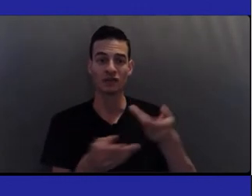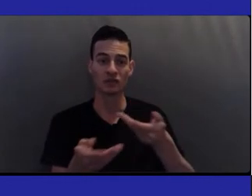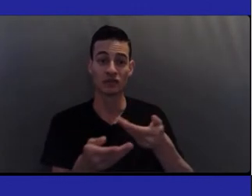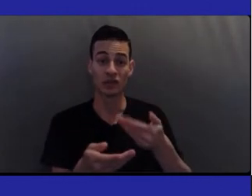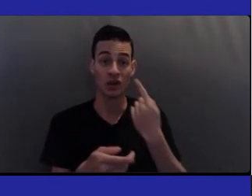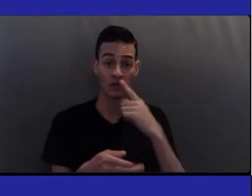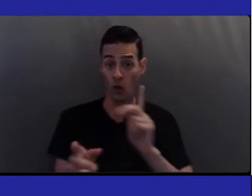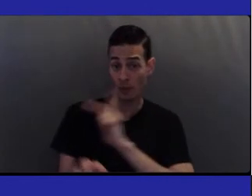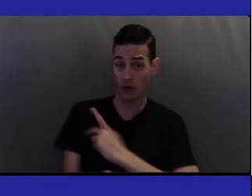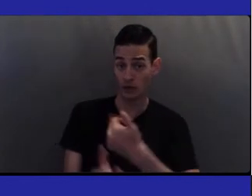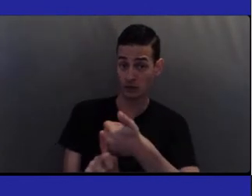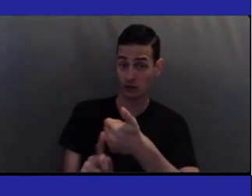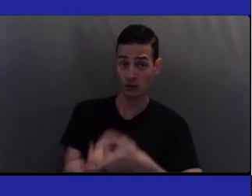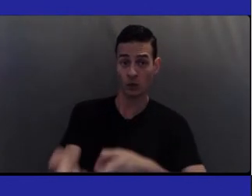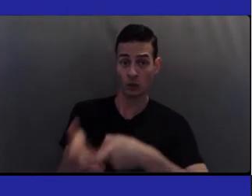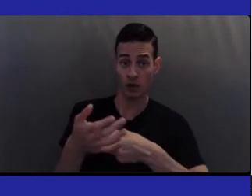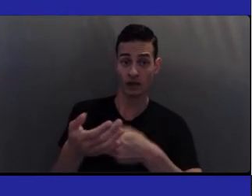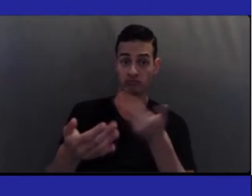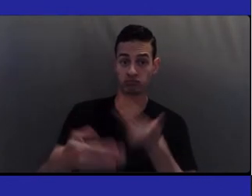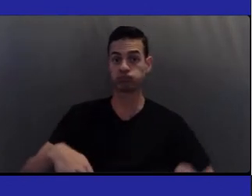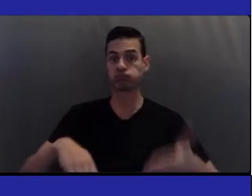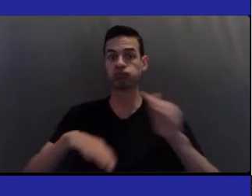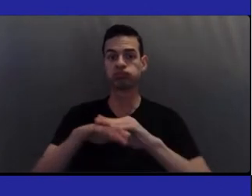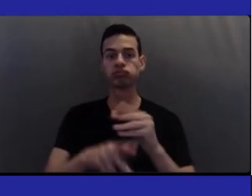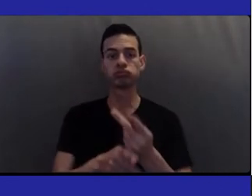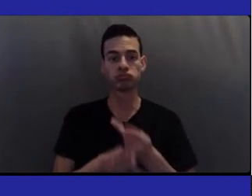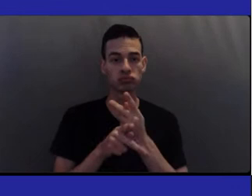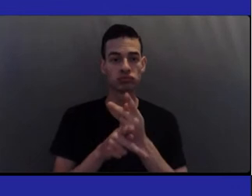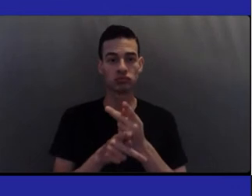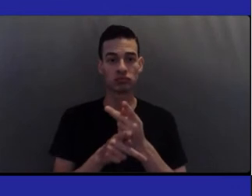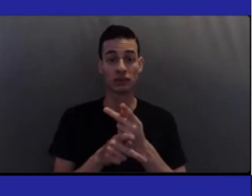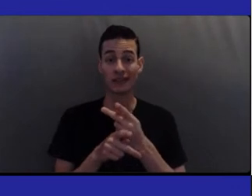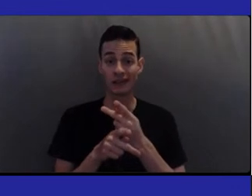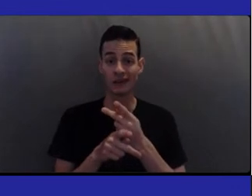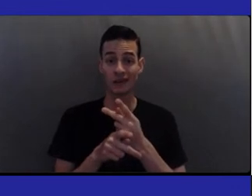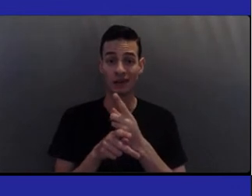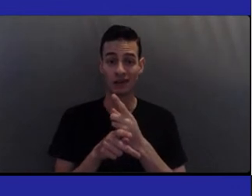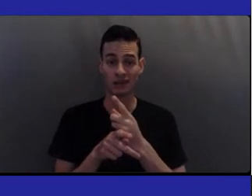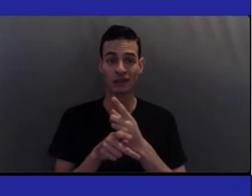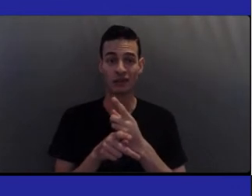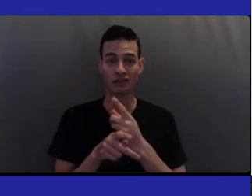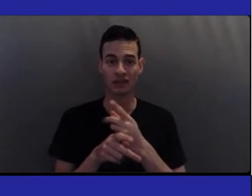its outposted therapeutic housing units in Bellevue and Woodhull,